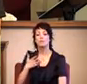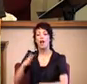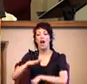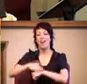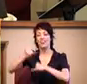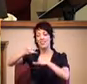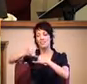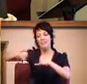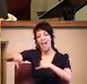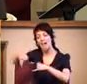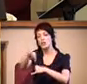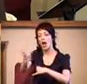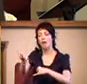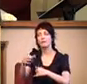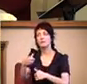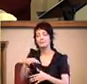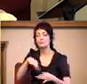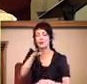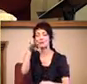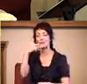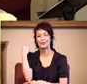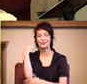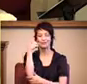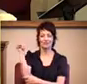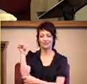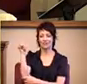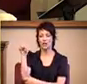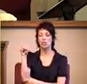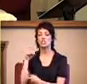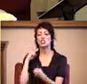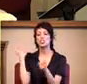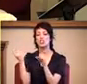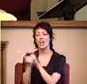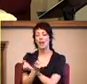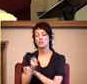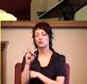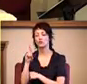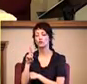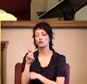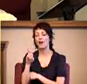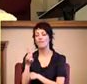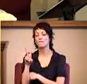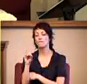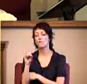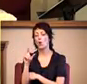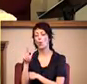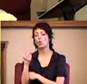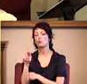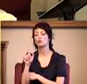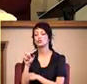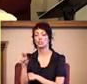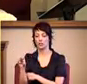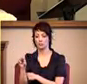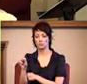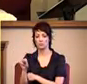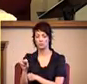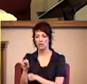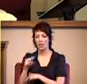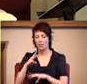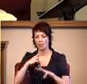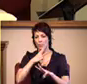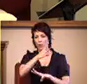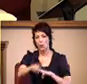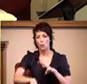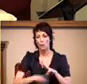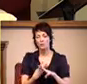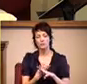revolution. When for all of the reasons we have become a disconnected world, primarily because